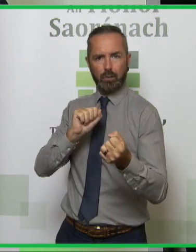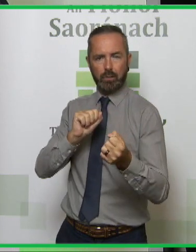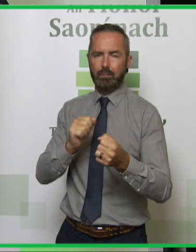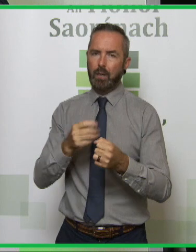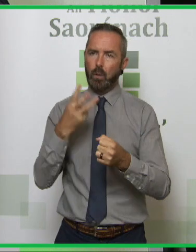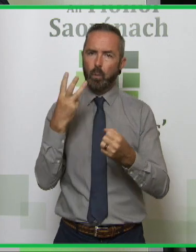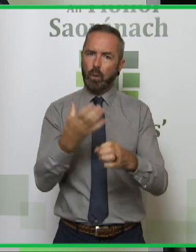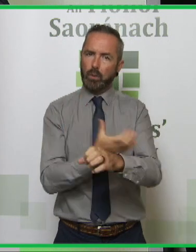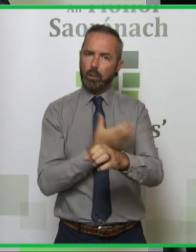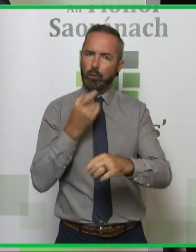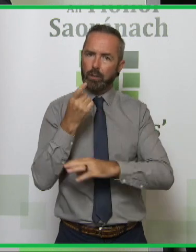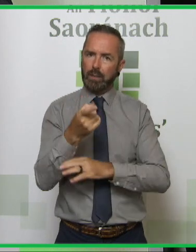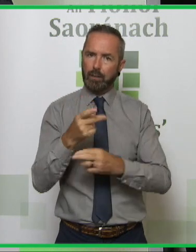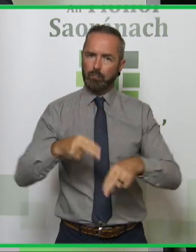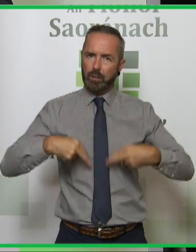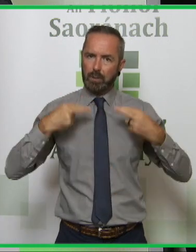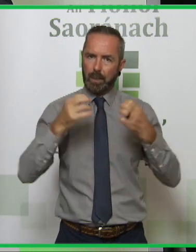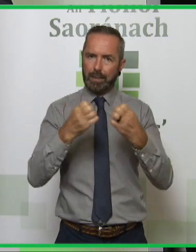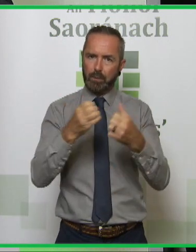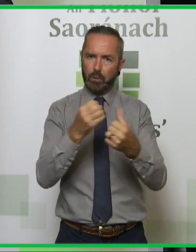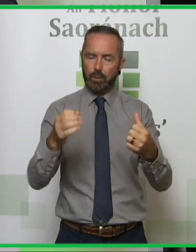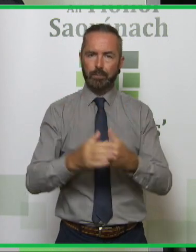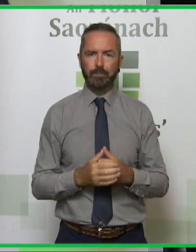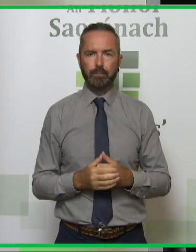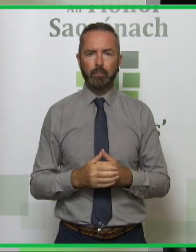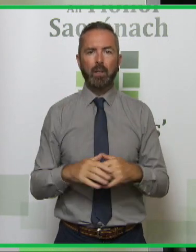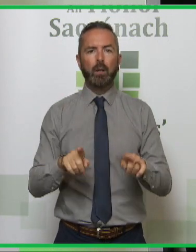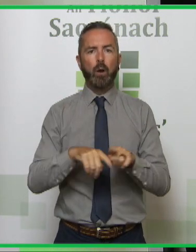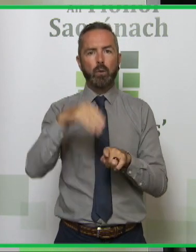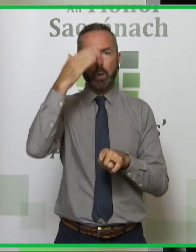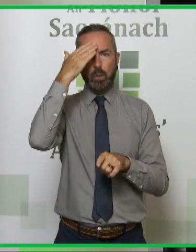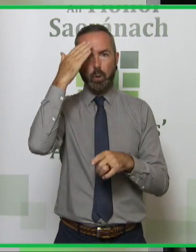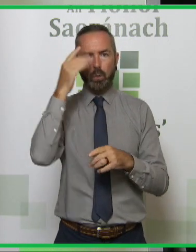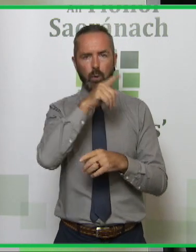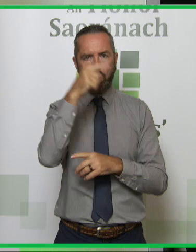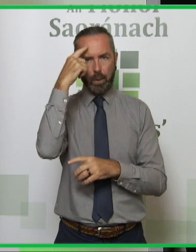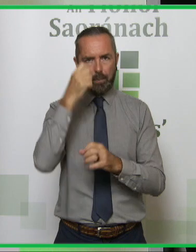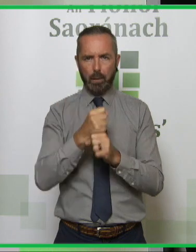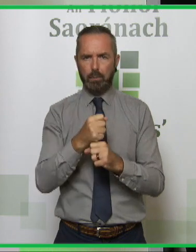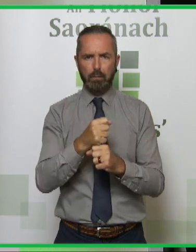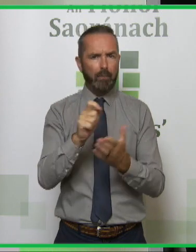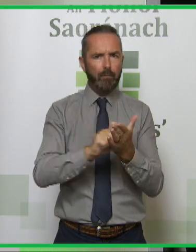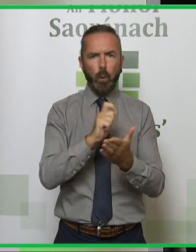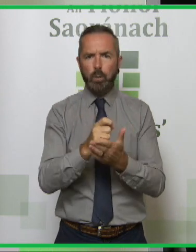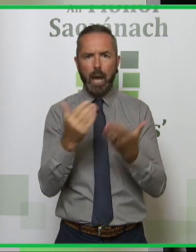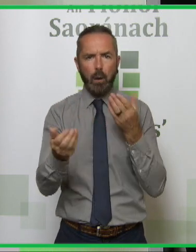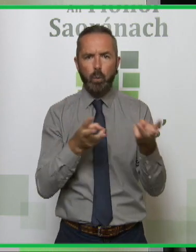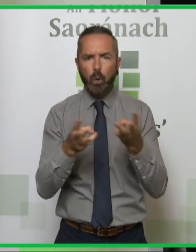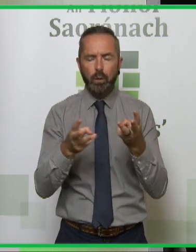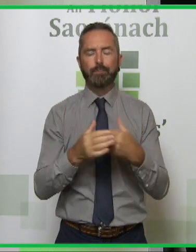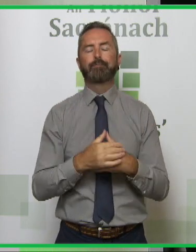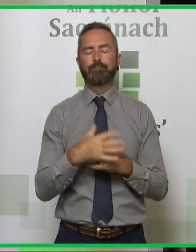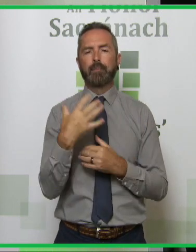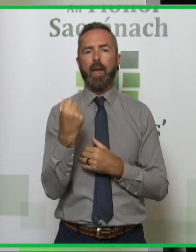views through this process. I know it's on everybody's mind is about how do we get to ballot, and Cathal circulated a paper earlier this week which sets out the